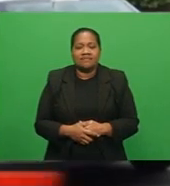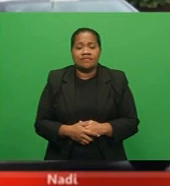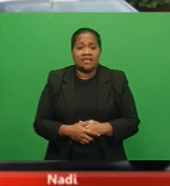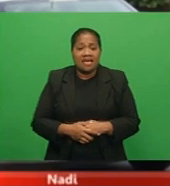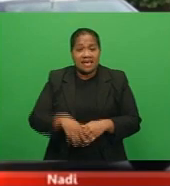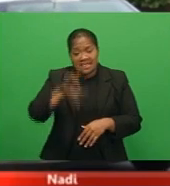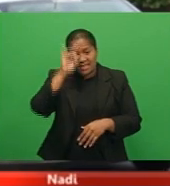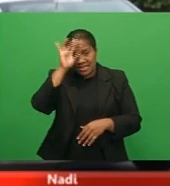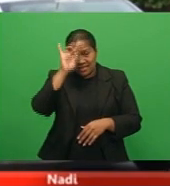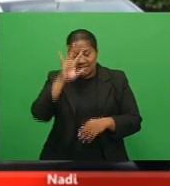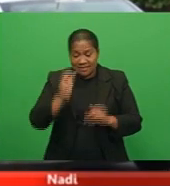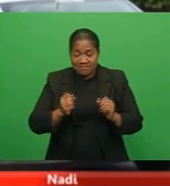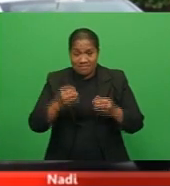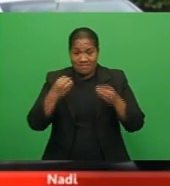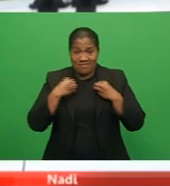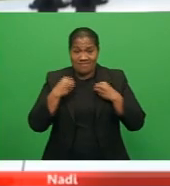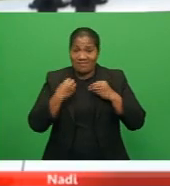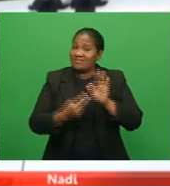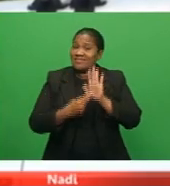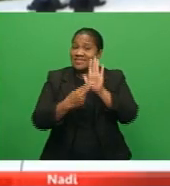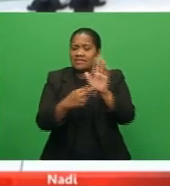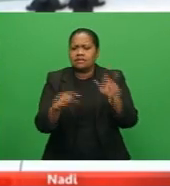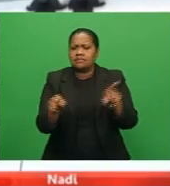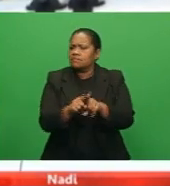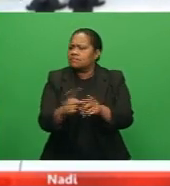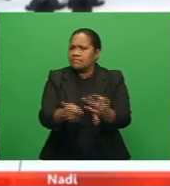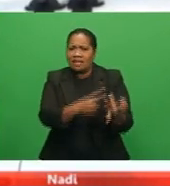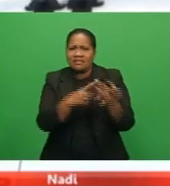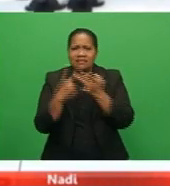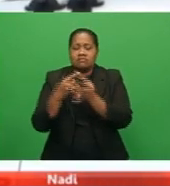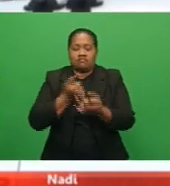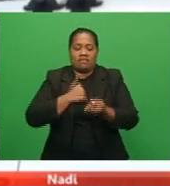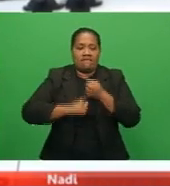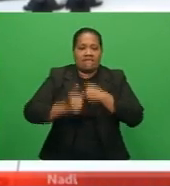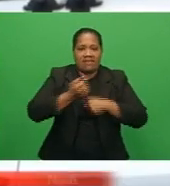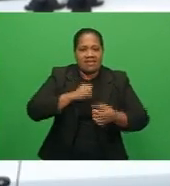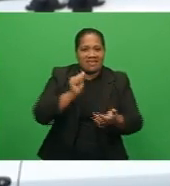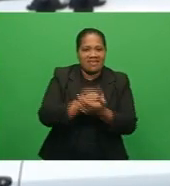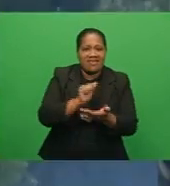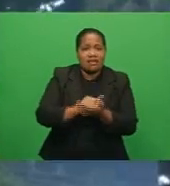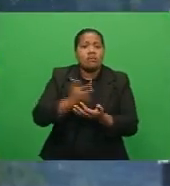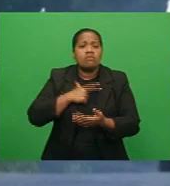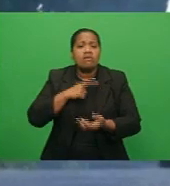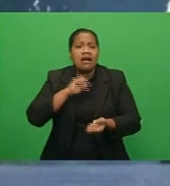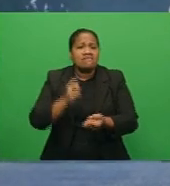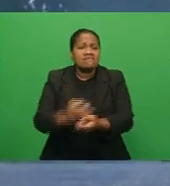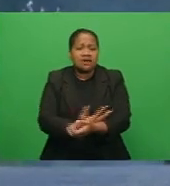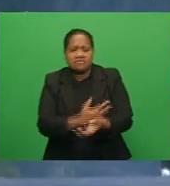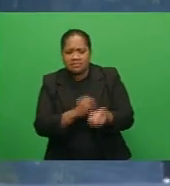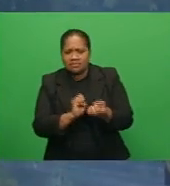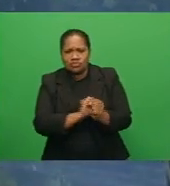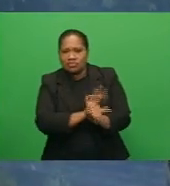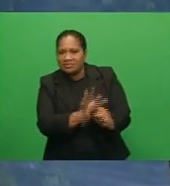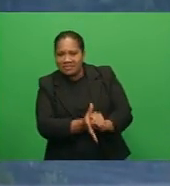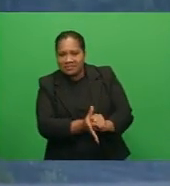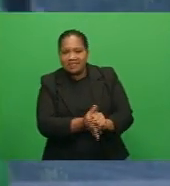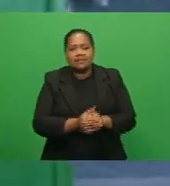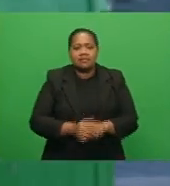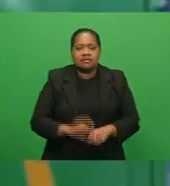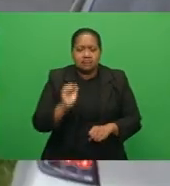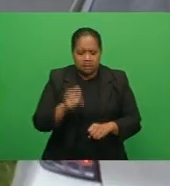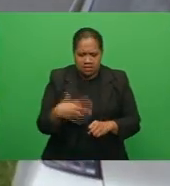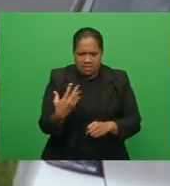taxi business in Nadi, like many others, continues to suffer from the effects of COVID-19 despite the